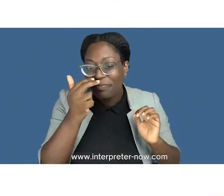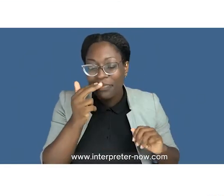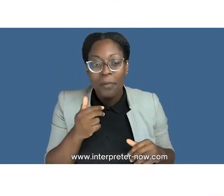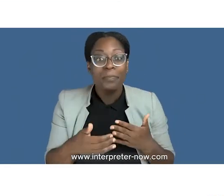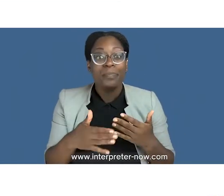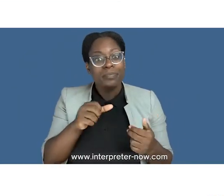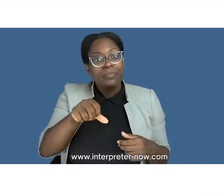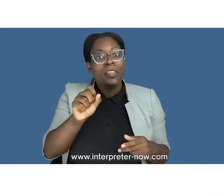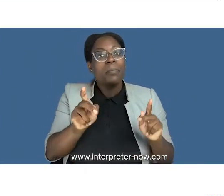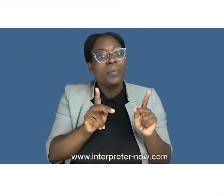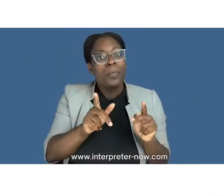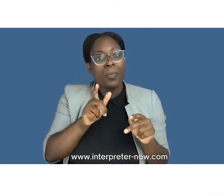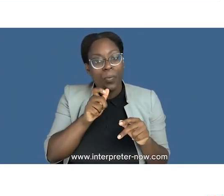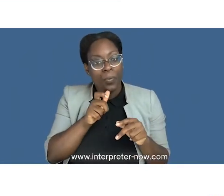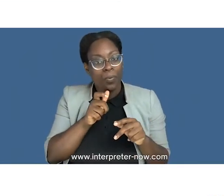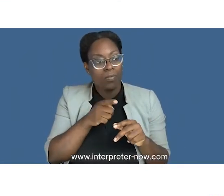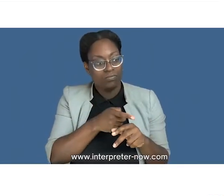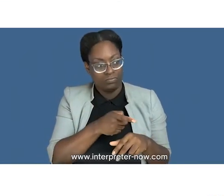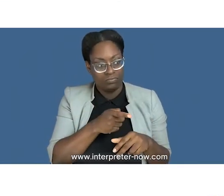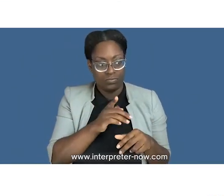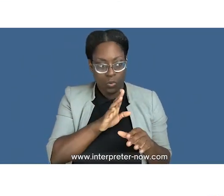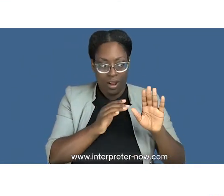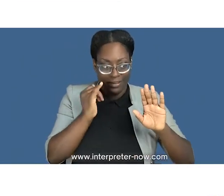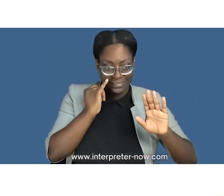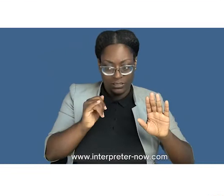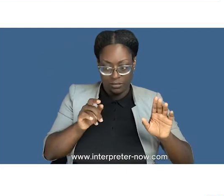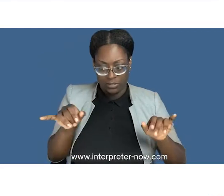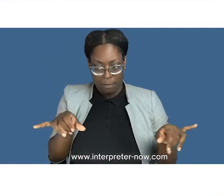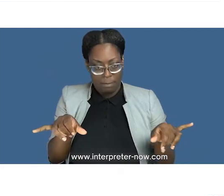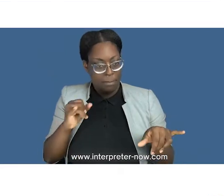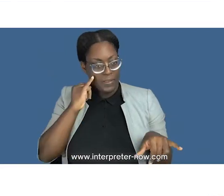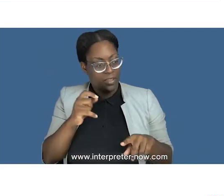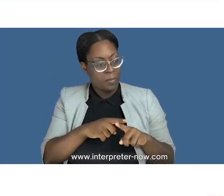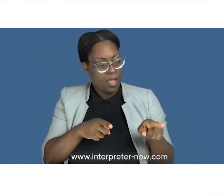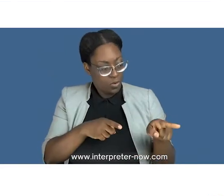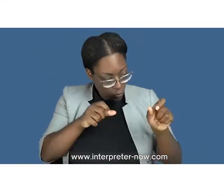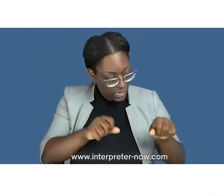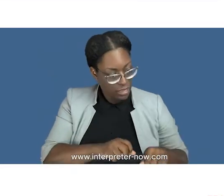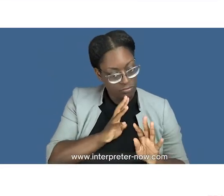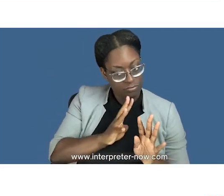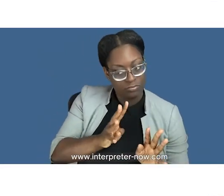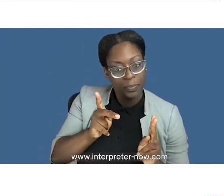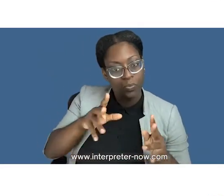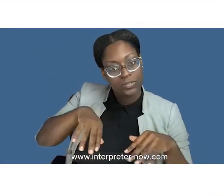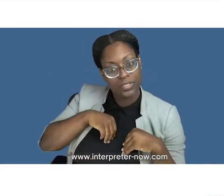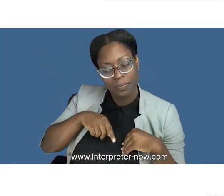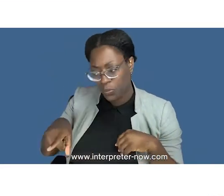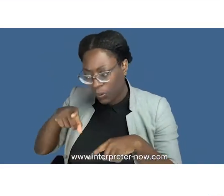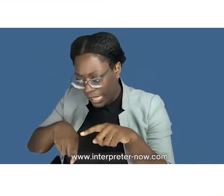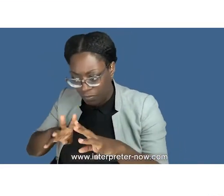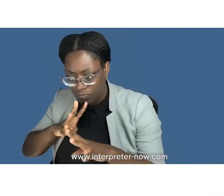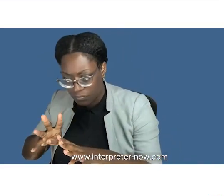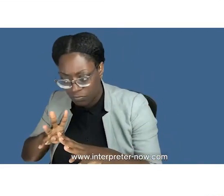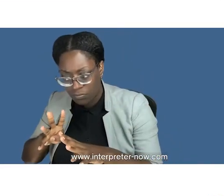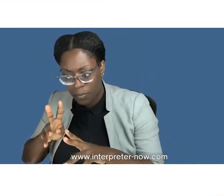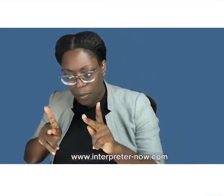so you want to echo and attribute, want to make sure that original person was recognized for their idea, and they are allowed